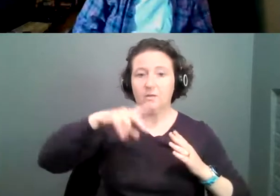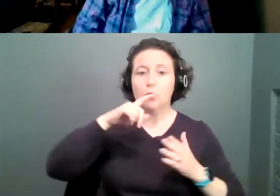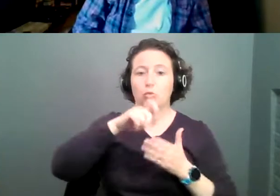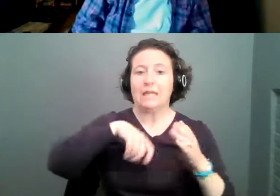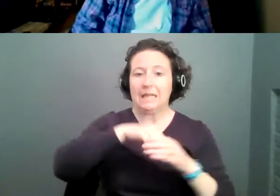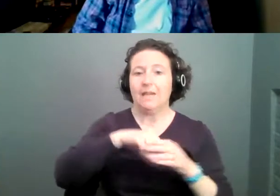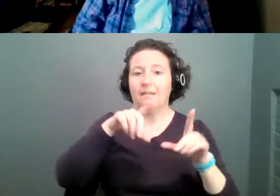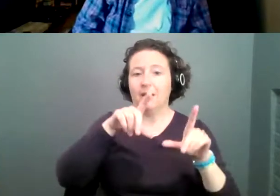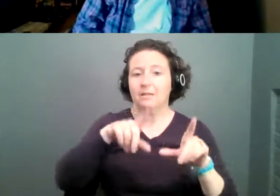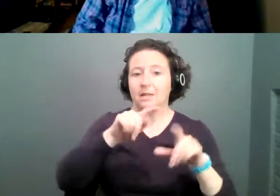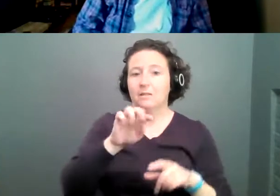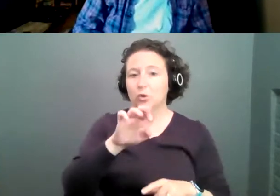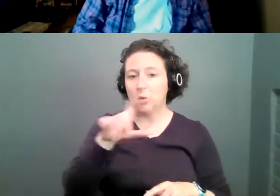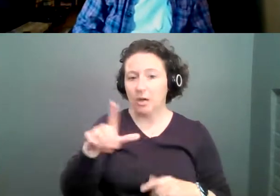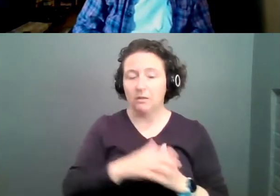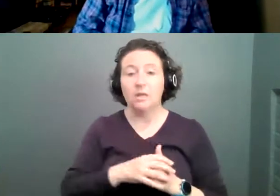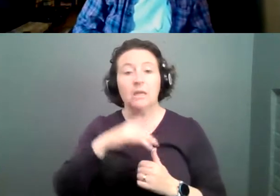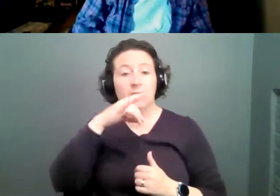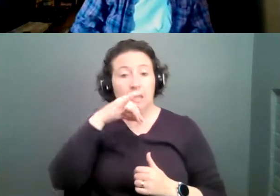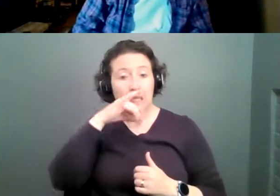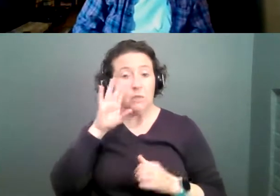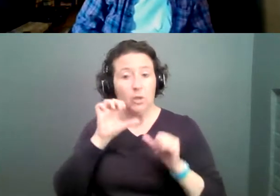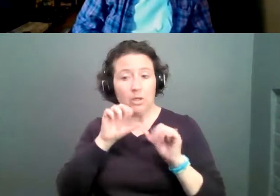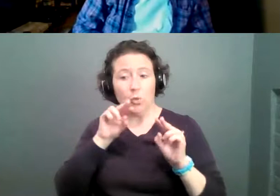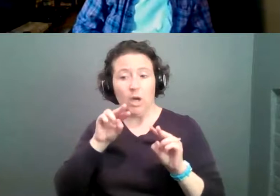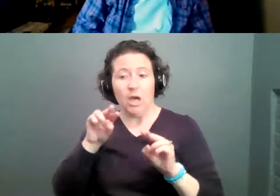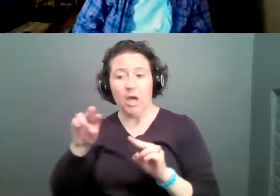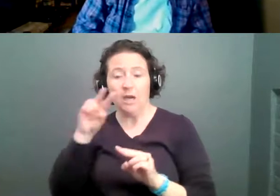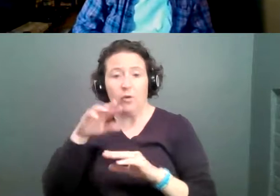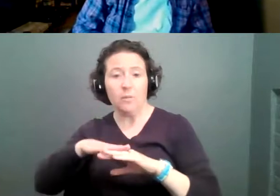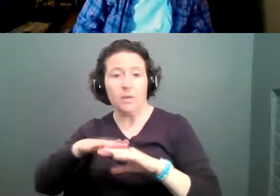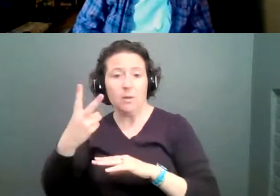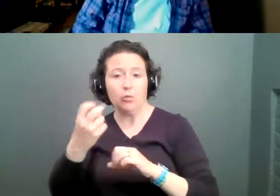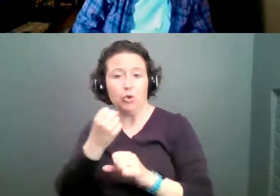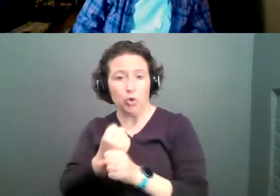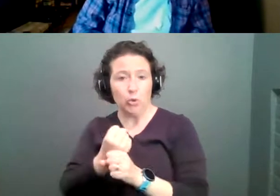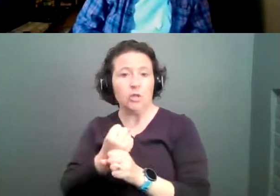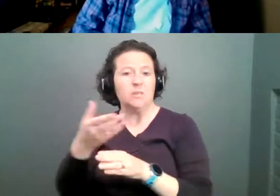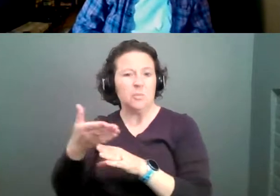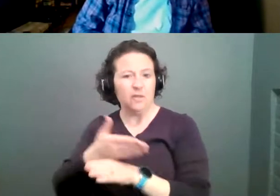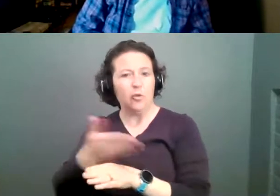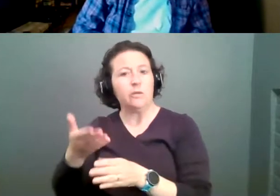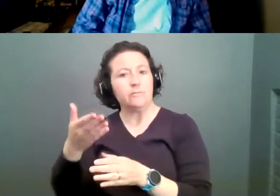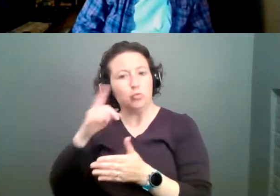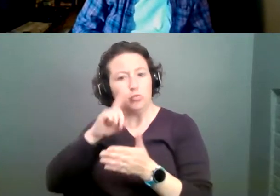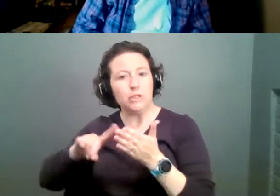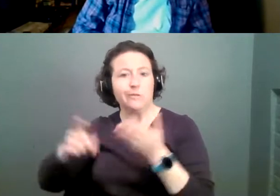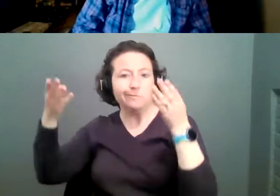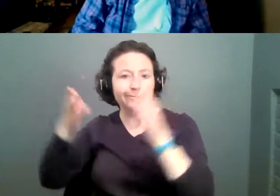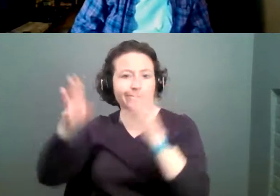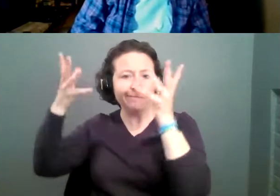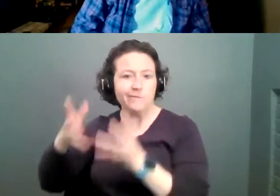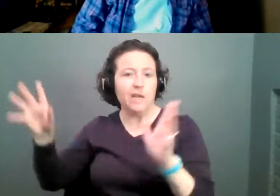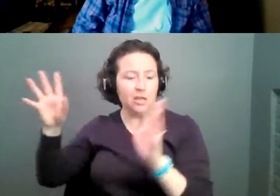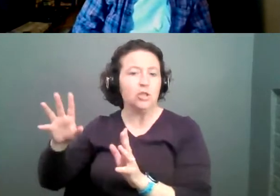trial. The kids will be followed for at least 2 years before the trial closes to be sure that any